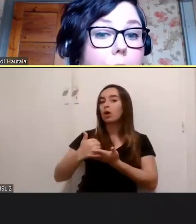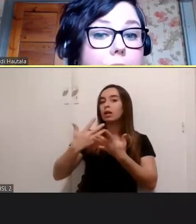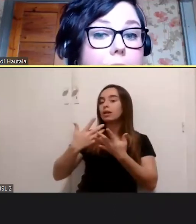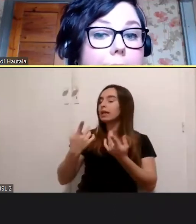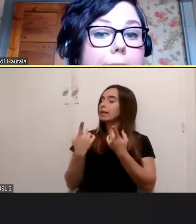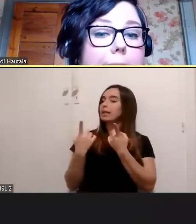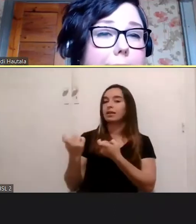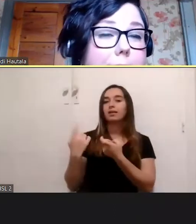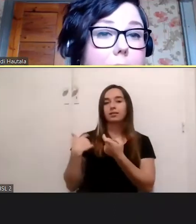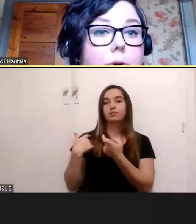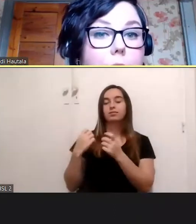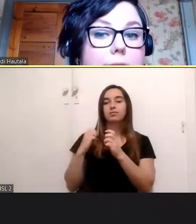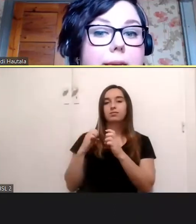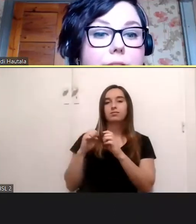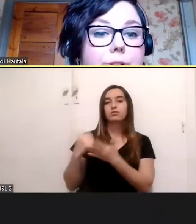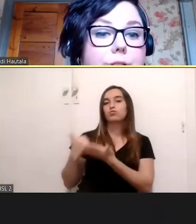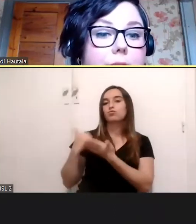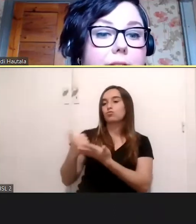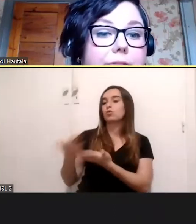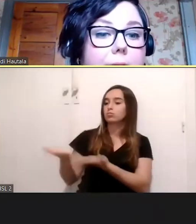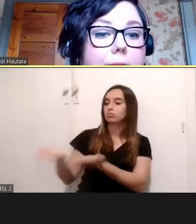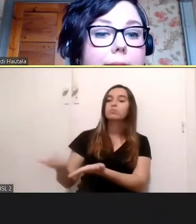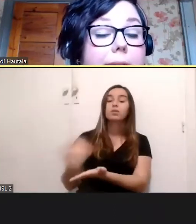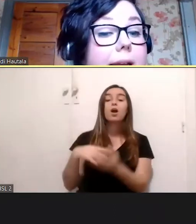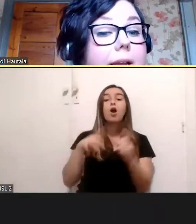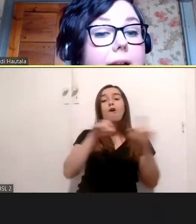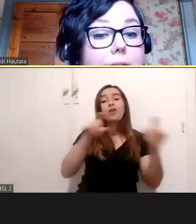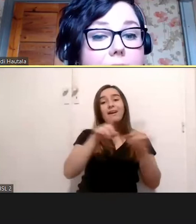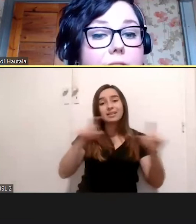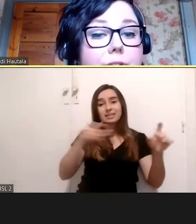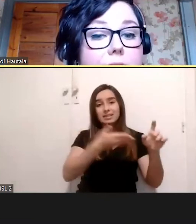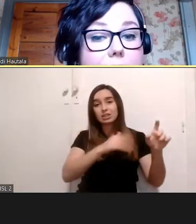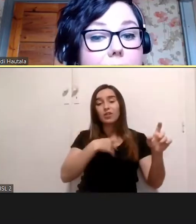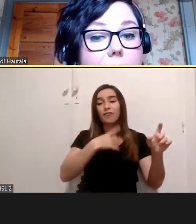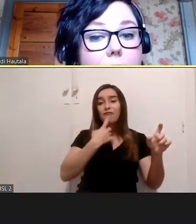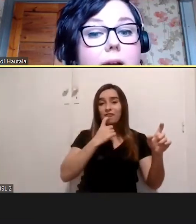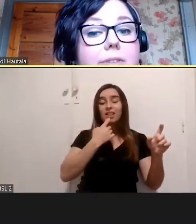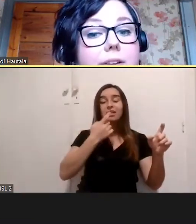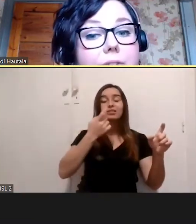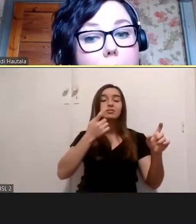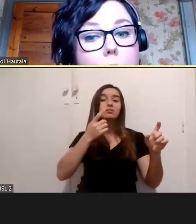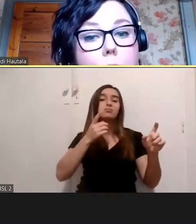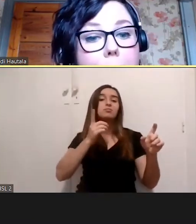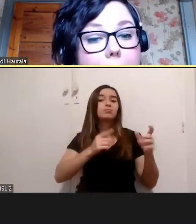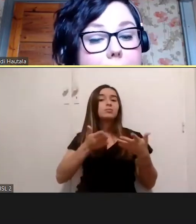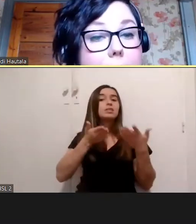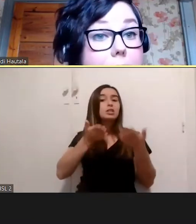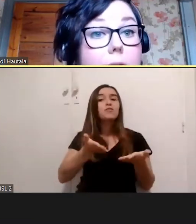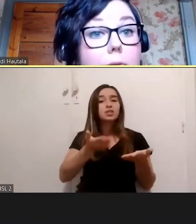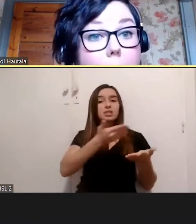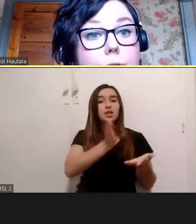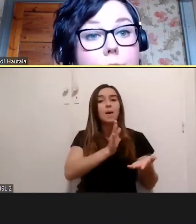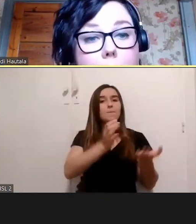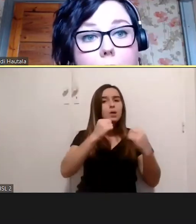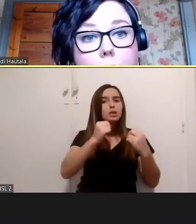support. And some organizations in Finland in elderly services have developed good practices